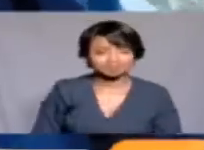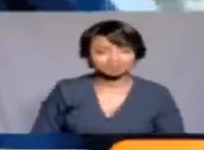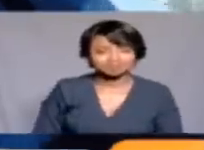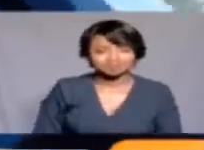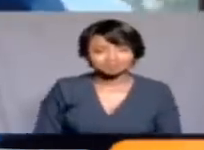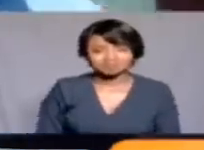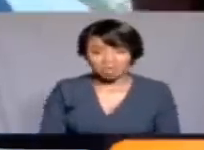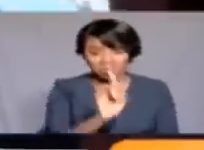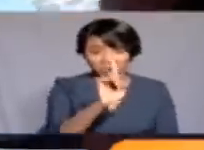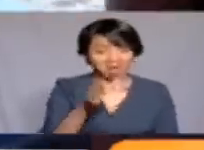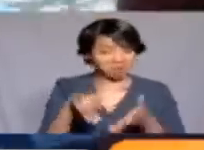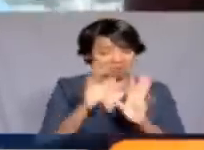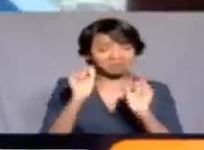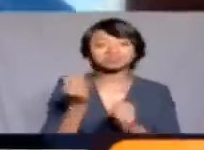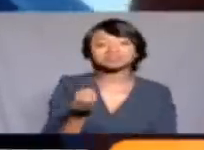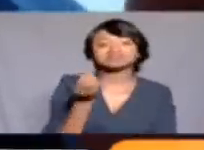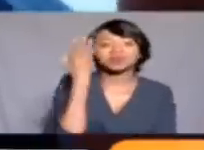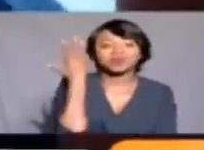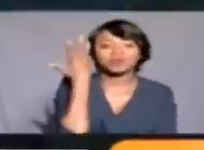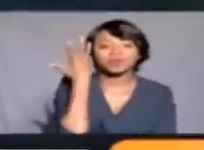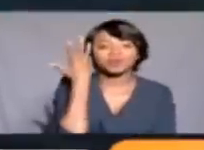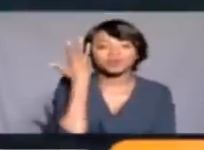There's only one way to find out.